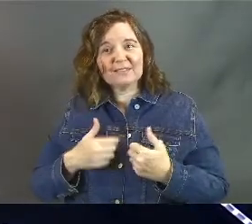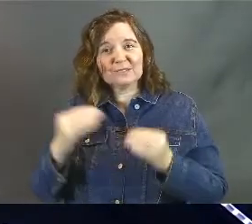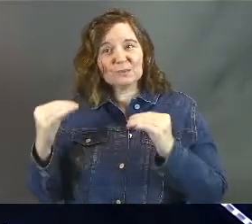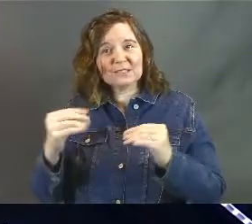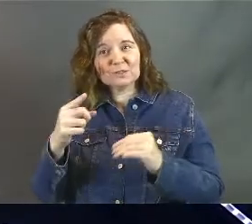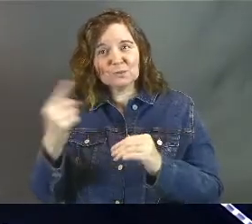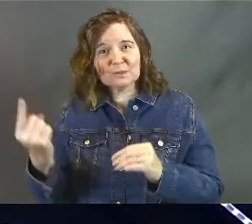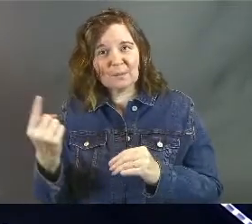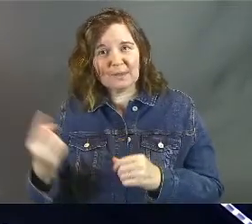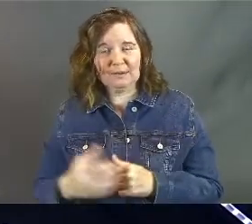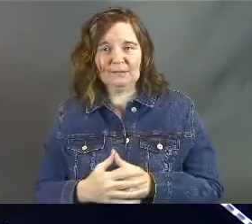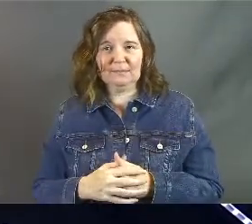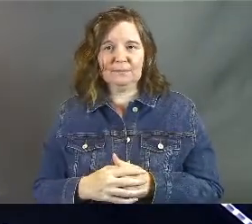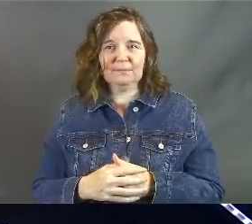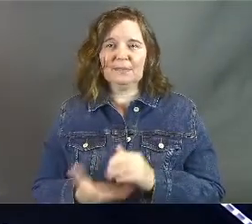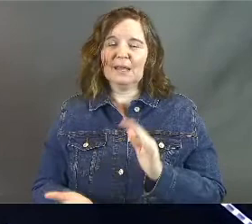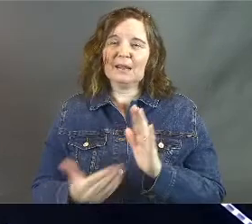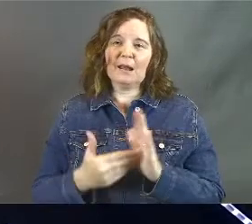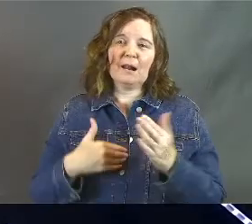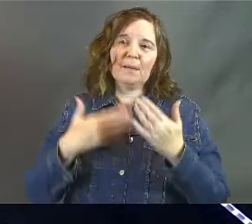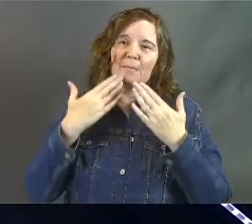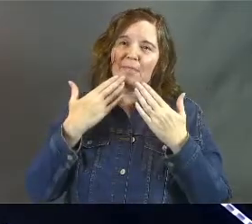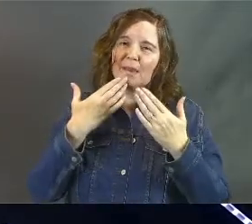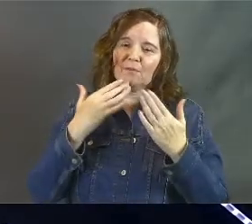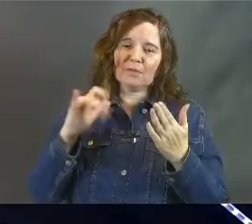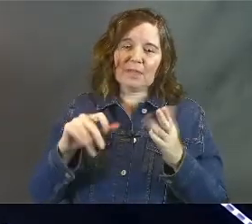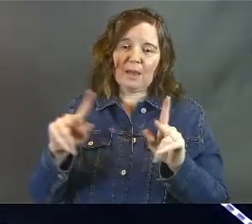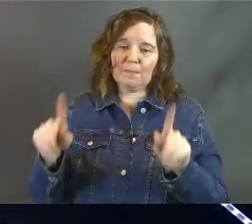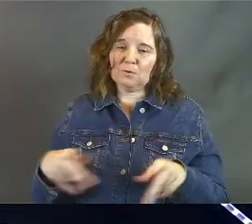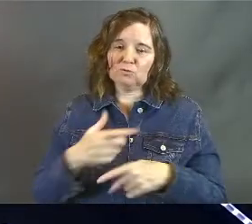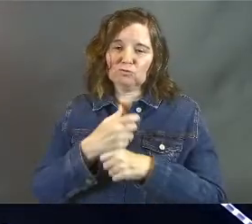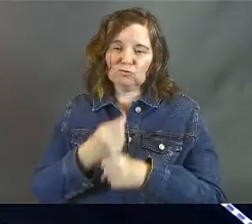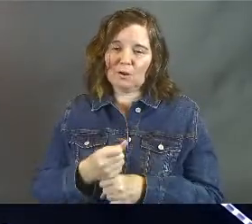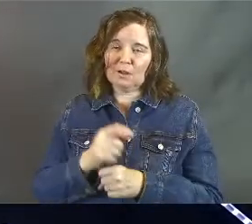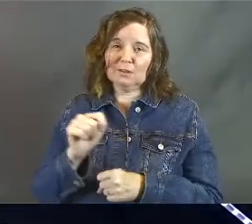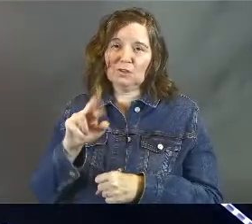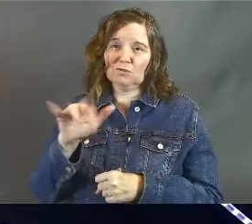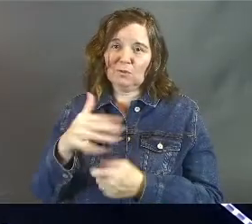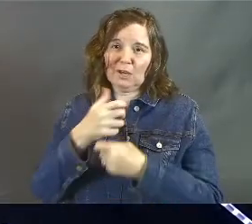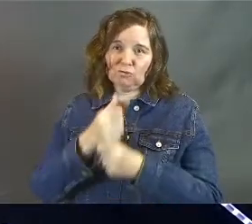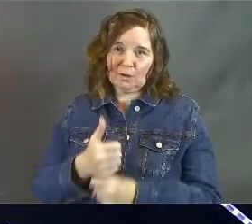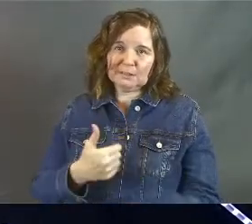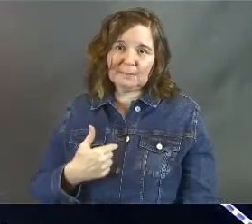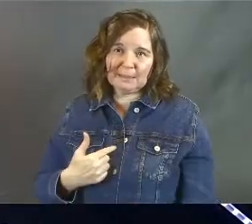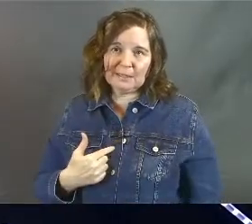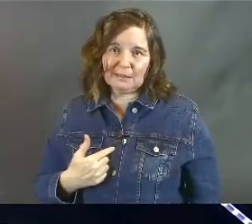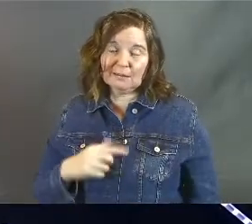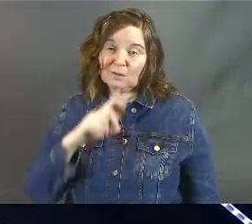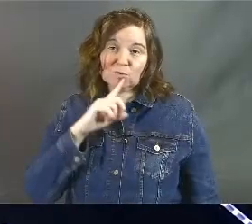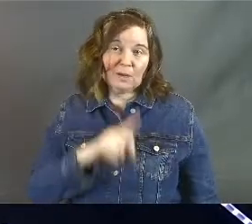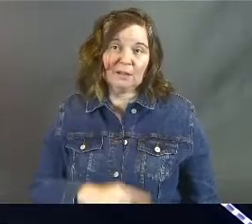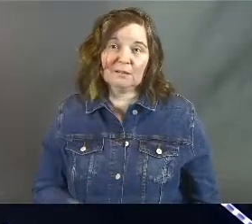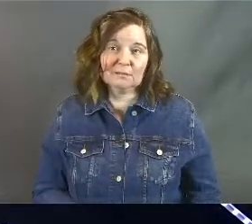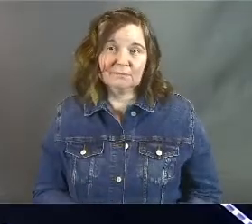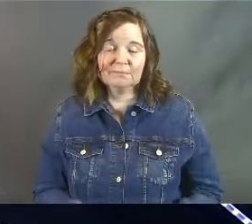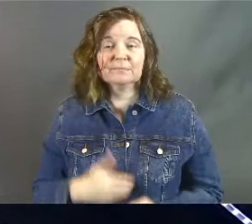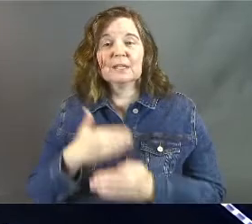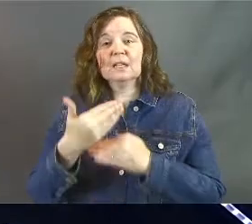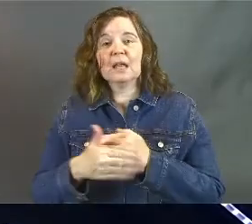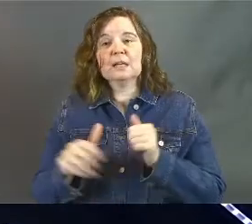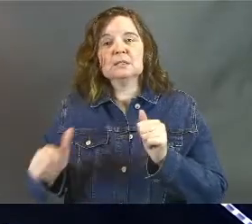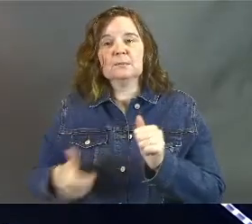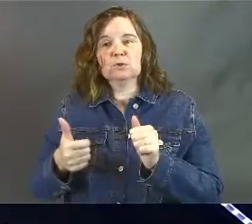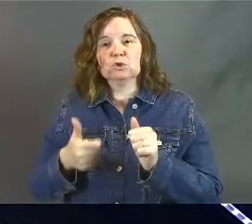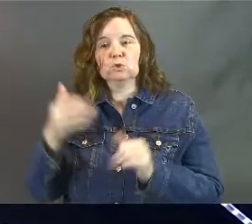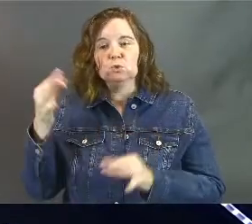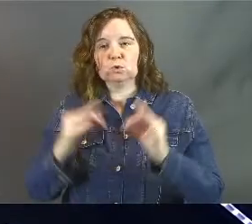something. And again, I'm thankful that that person, Trey, trusted me. It's real. Next is pursue